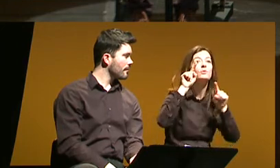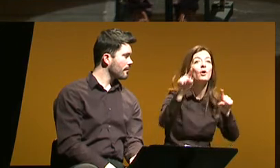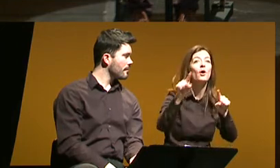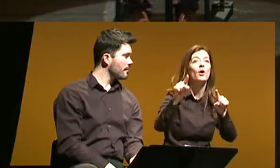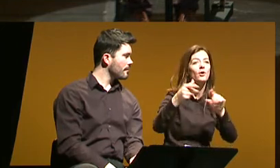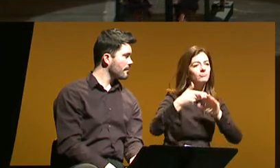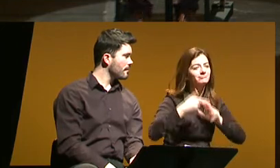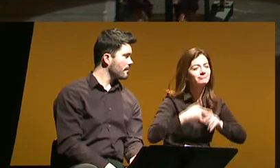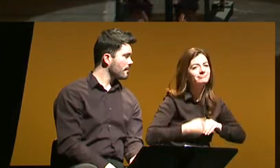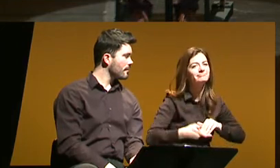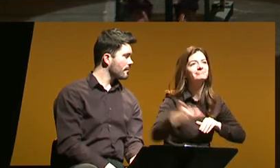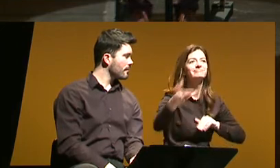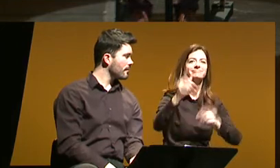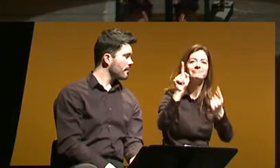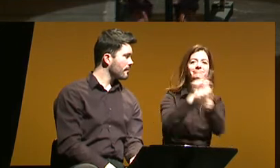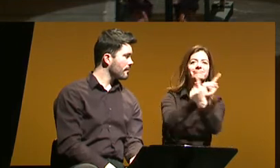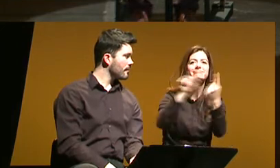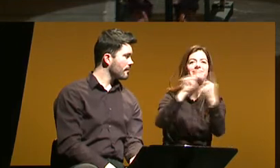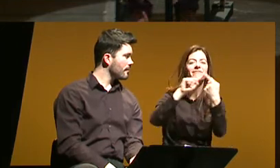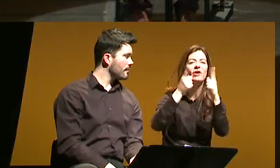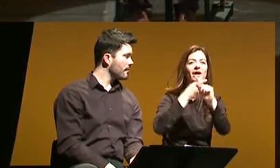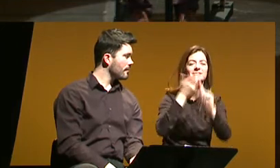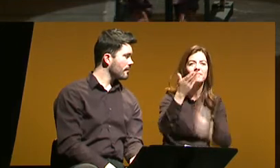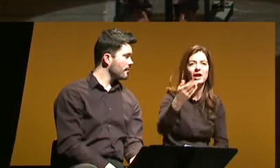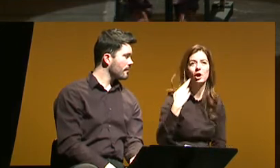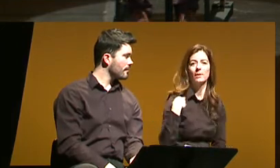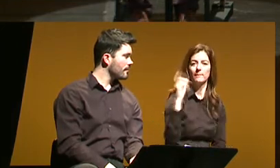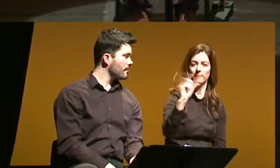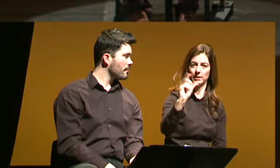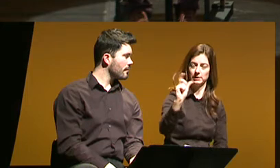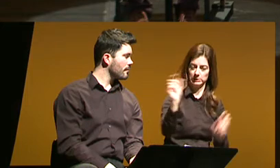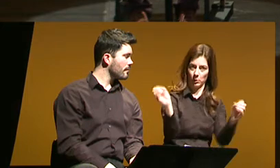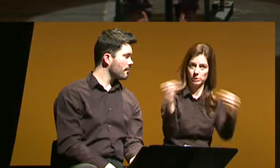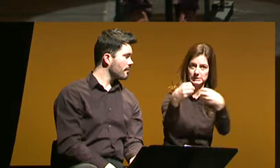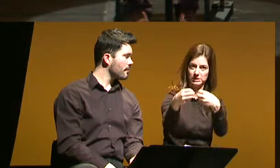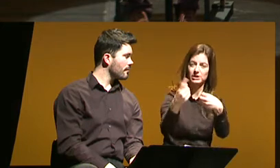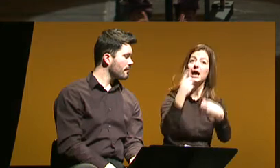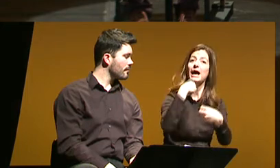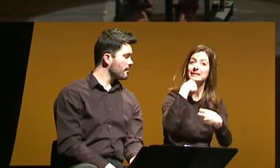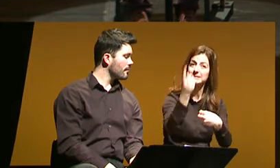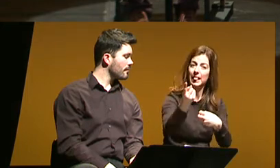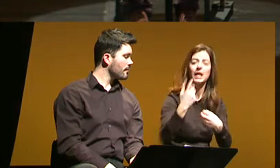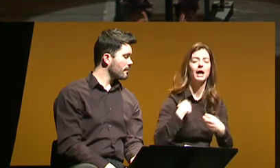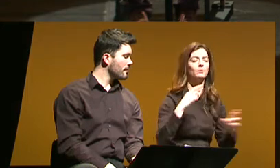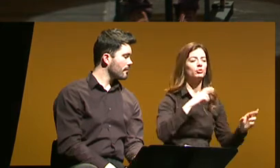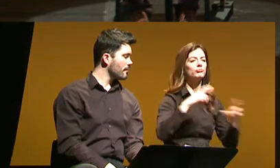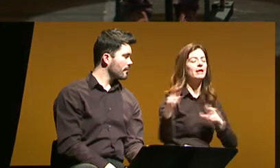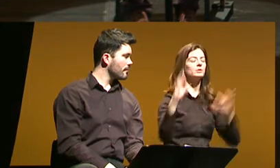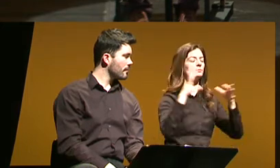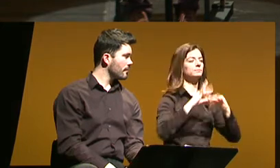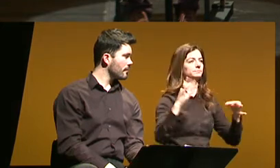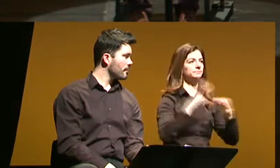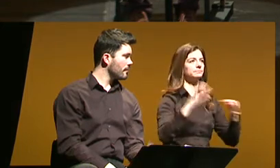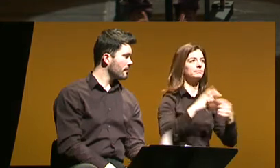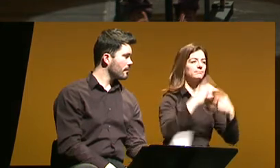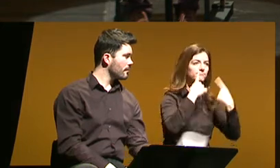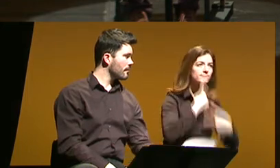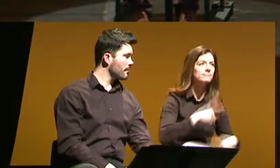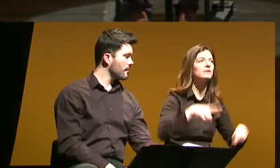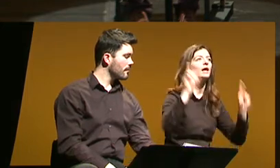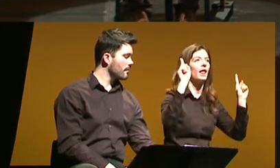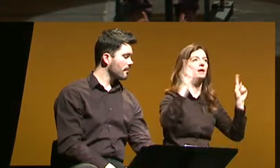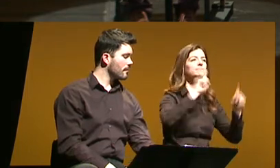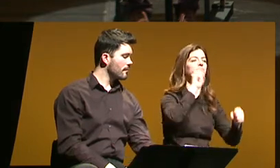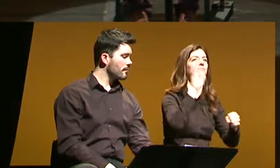College Muslim Student Association. I tell the chaplain that I want to take my shahada, the testimony that you believe in Allah,